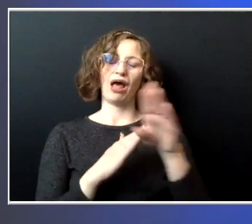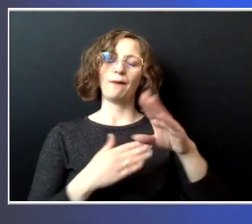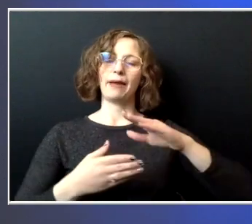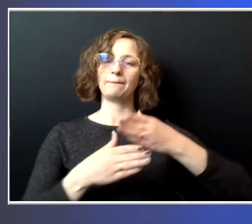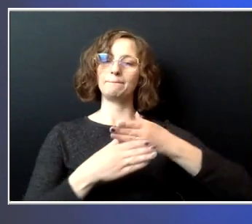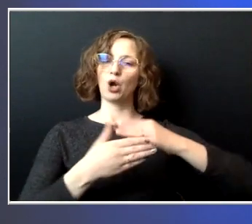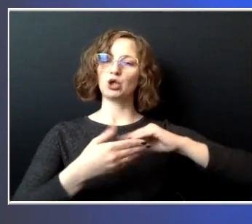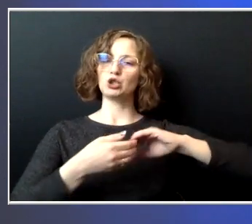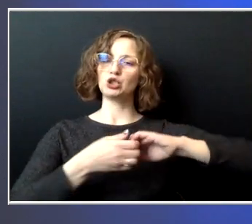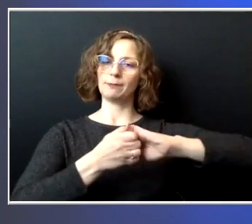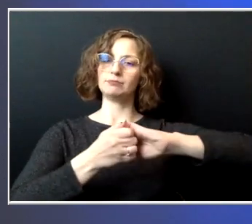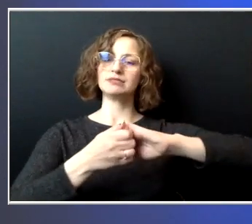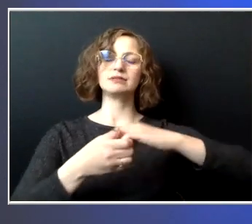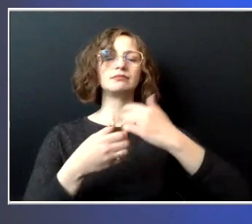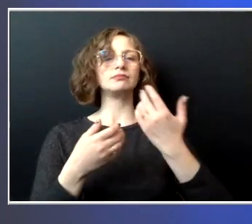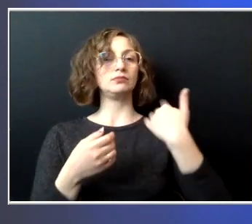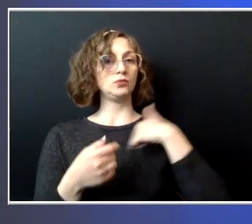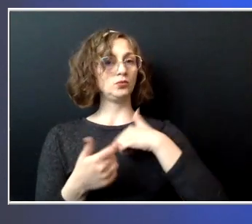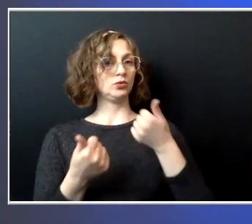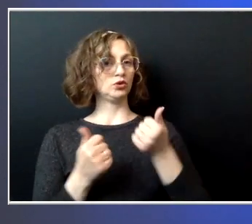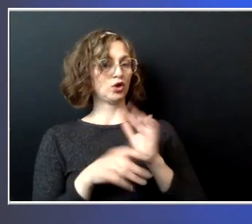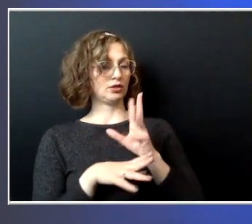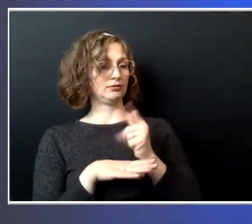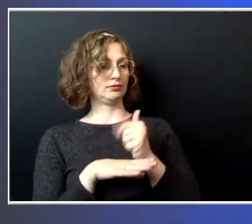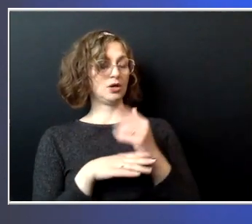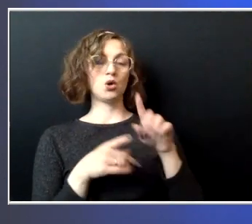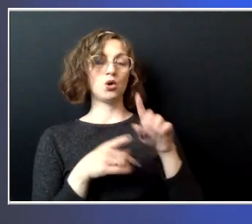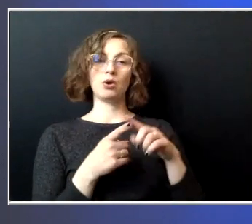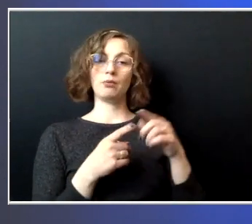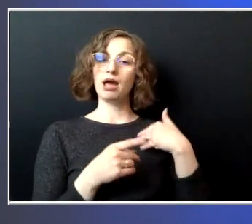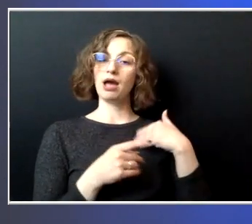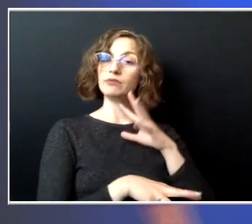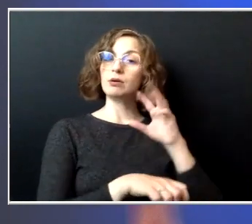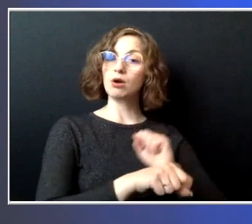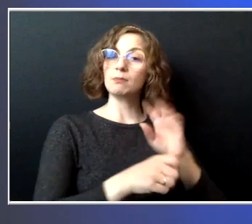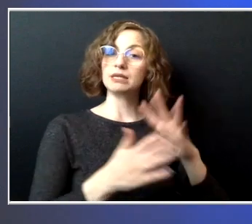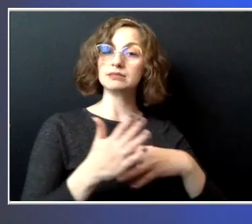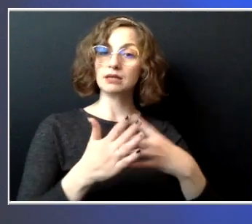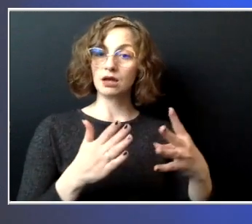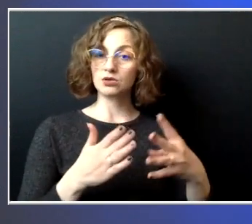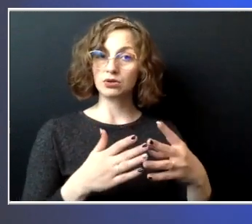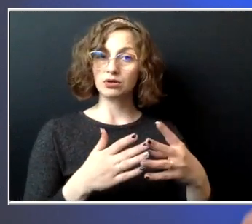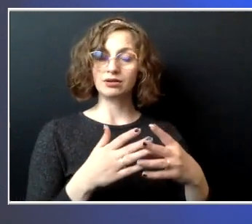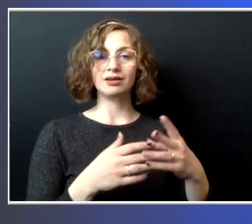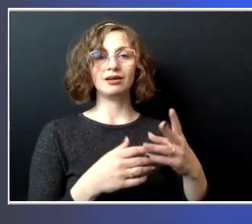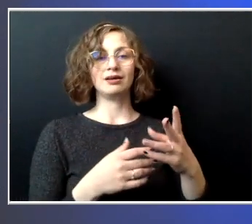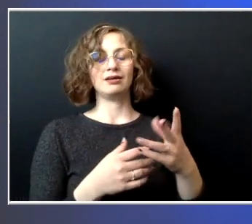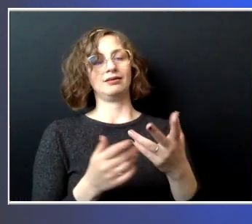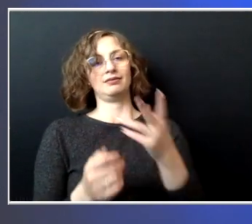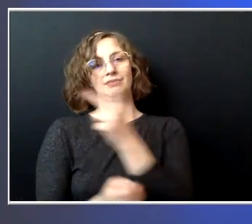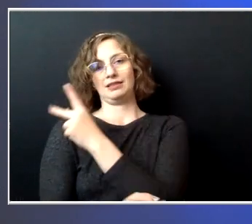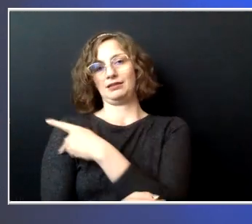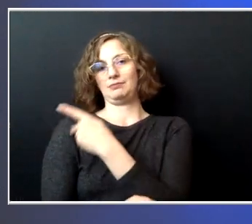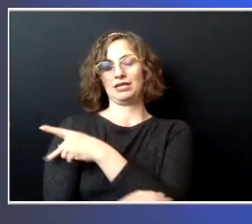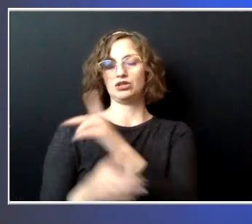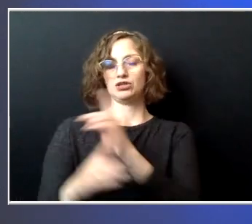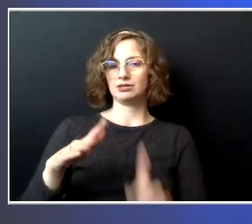when we had an appointment scheduled, a time slot, that the patient arrived and the provider was there, and so they